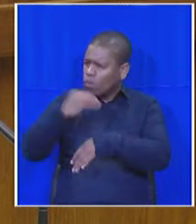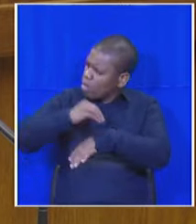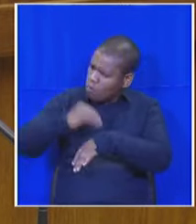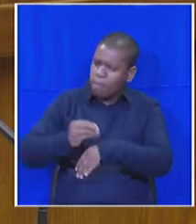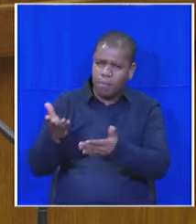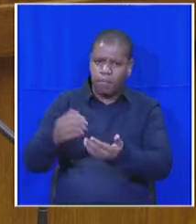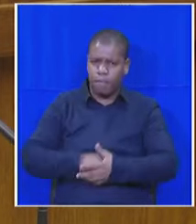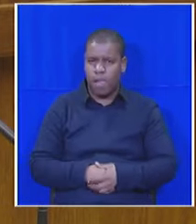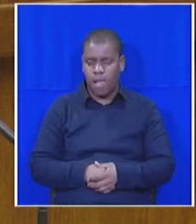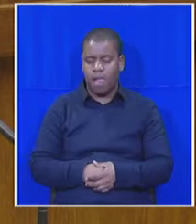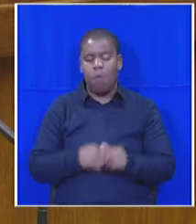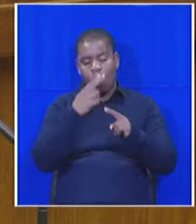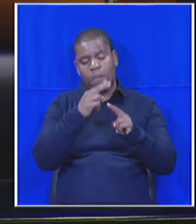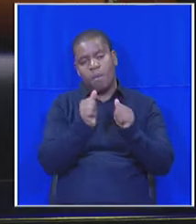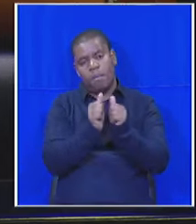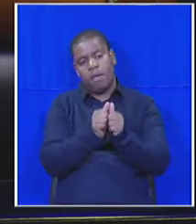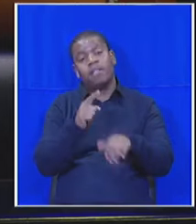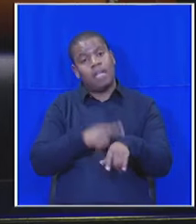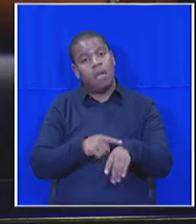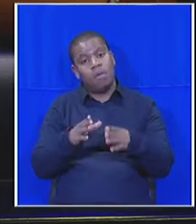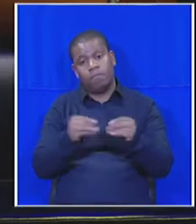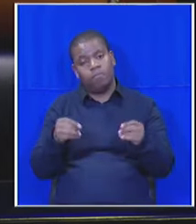Yeah. Honourable Member, your time has expired.